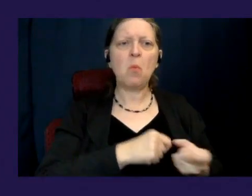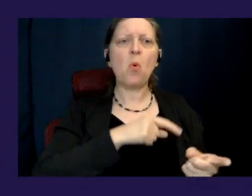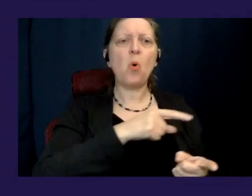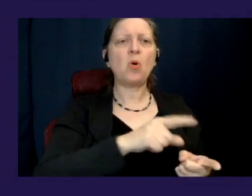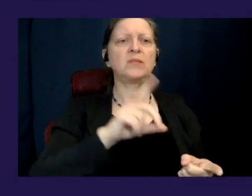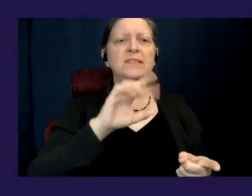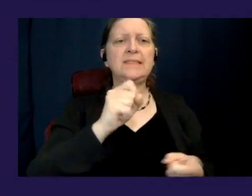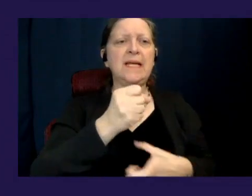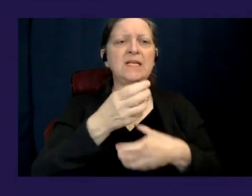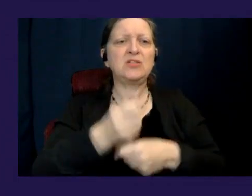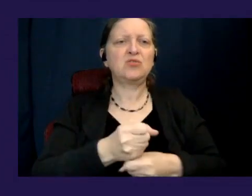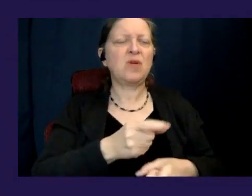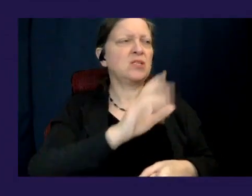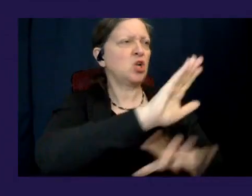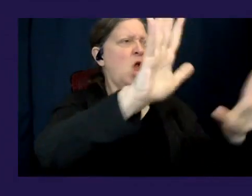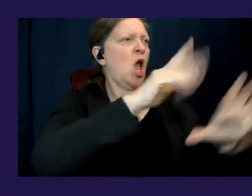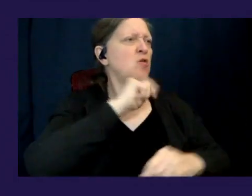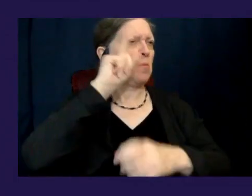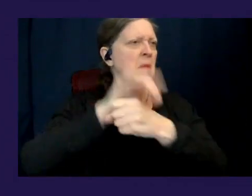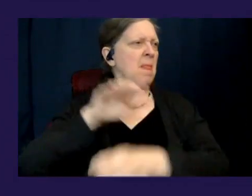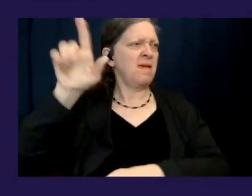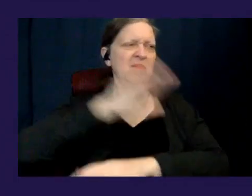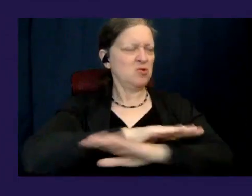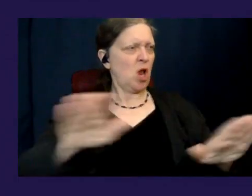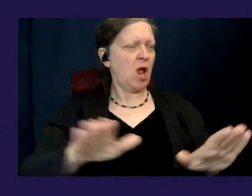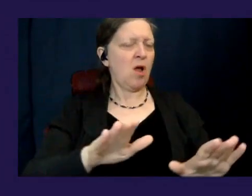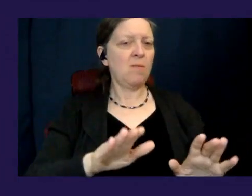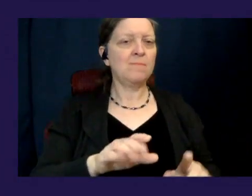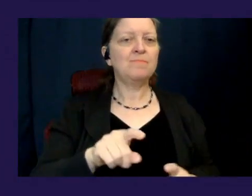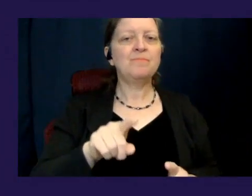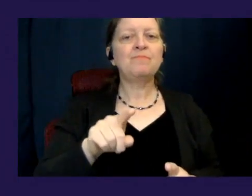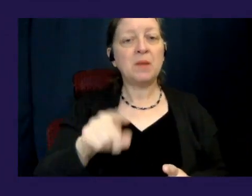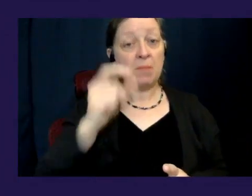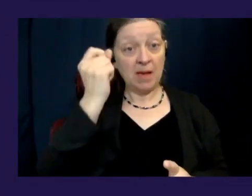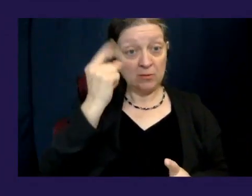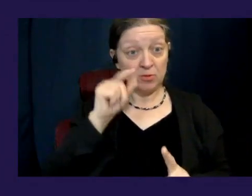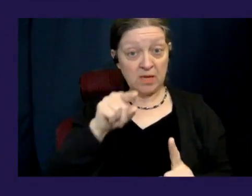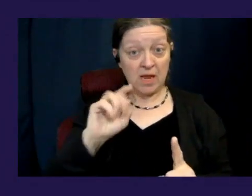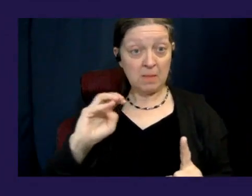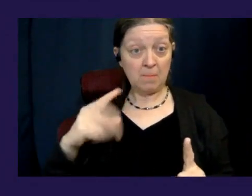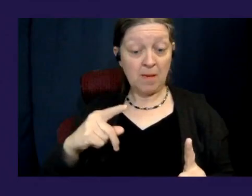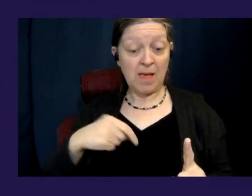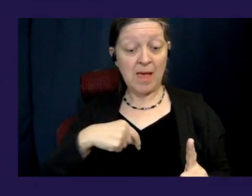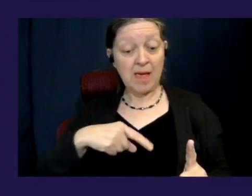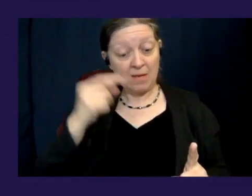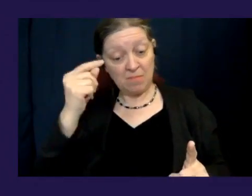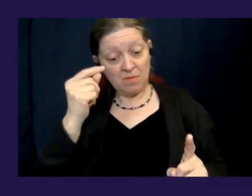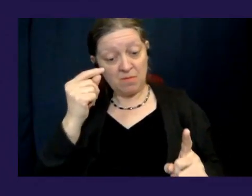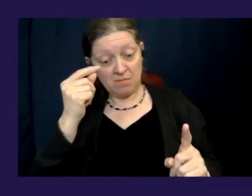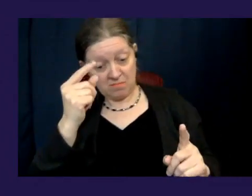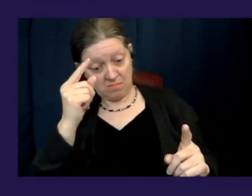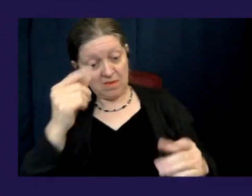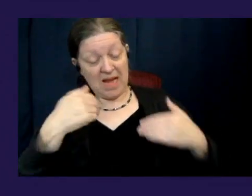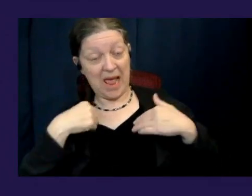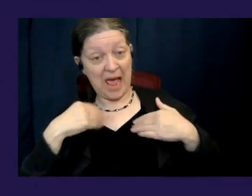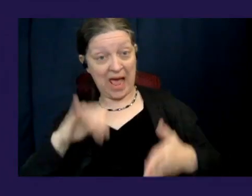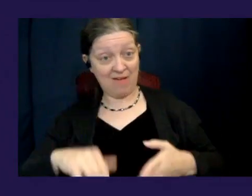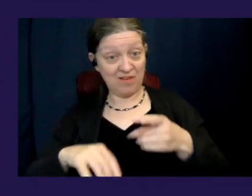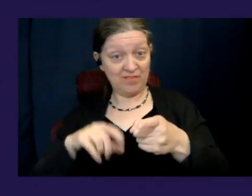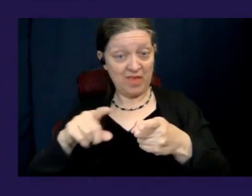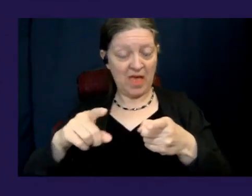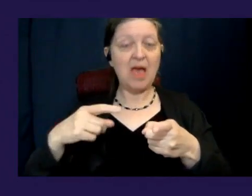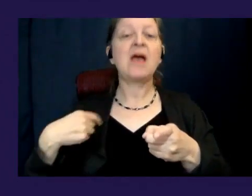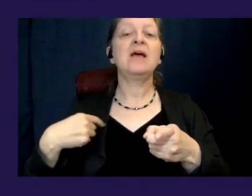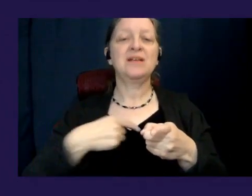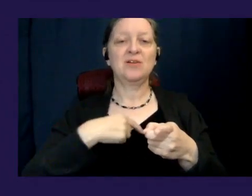it's only by understanding this, by having this map, that we feel that we can then have effective intervention